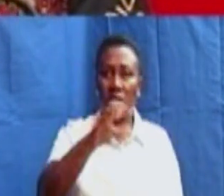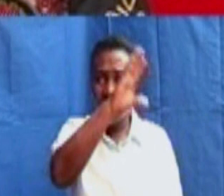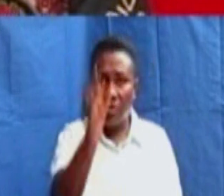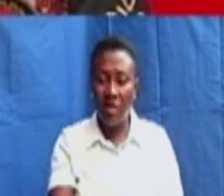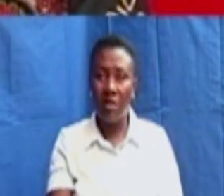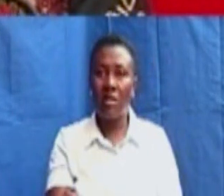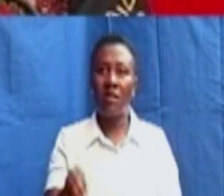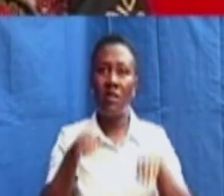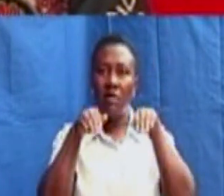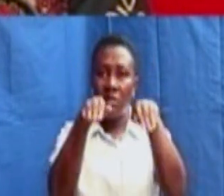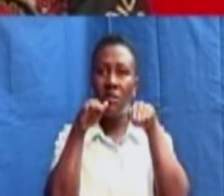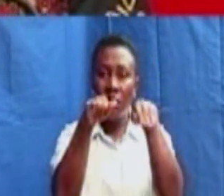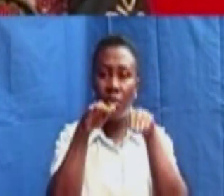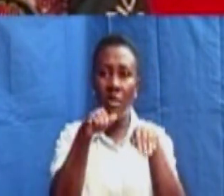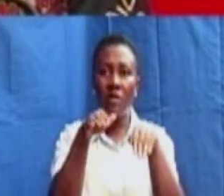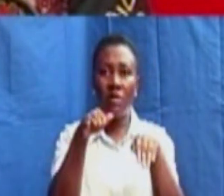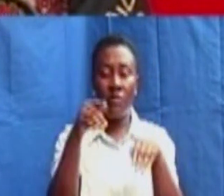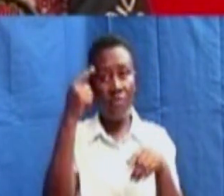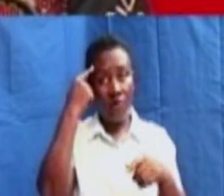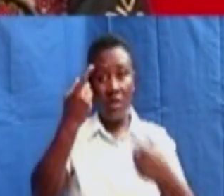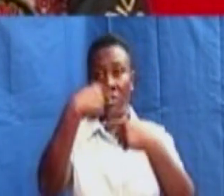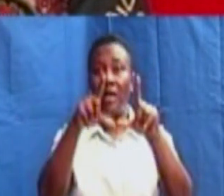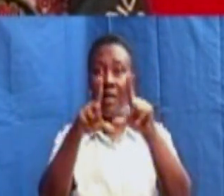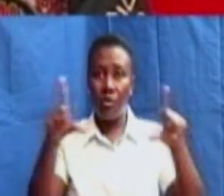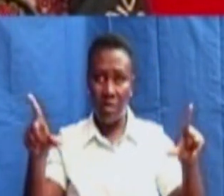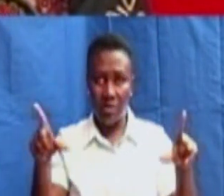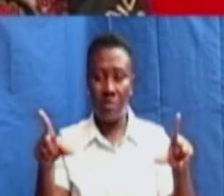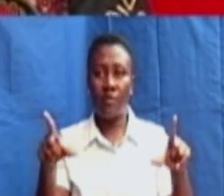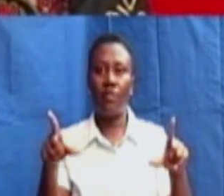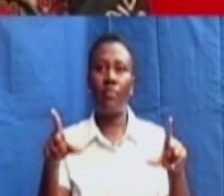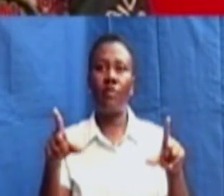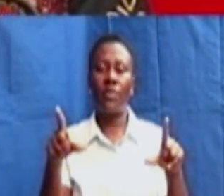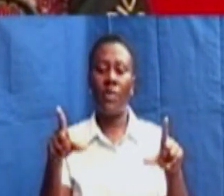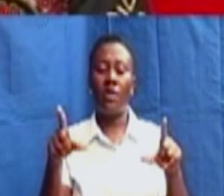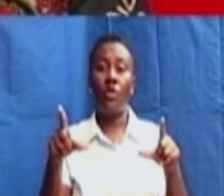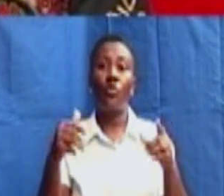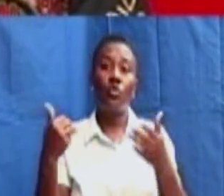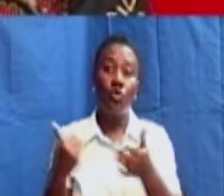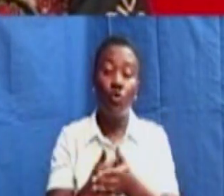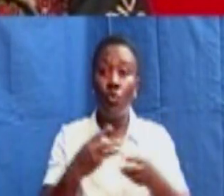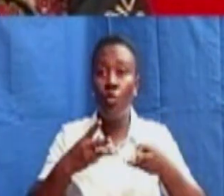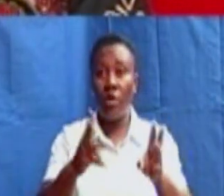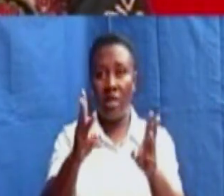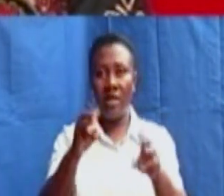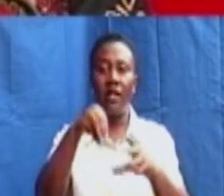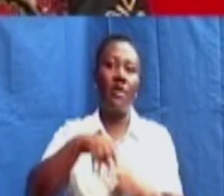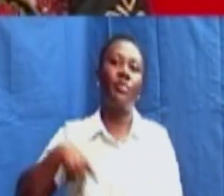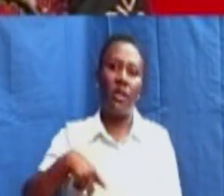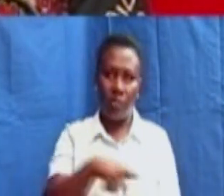in the employment of the sign language as a medium of interpretation in parliament.